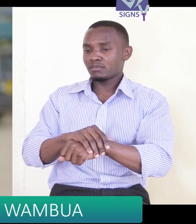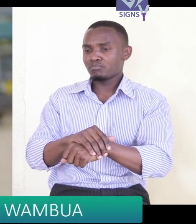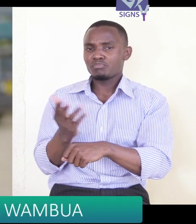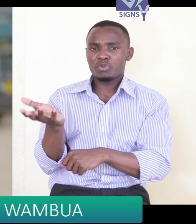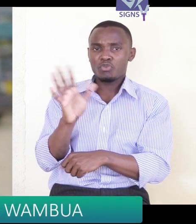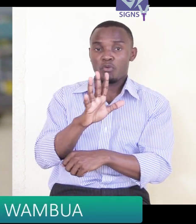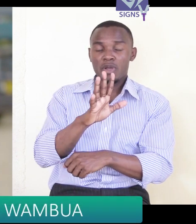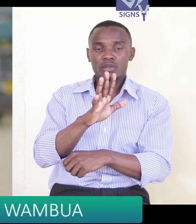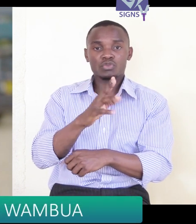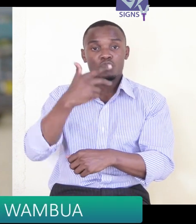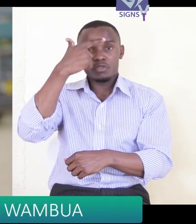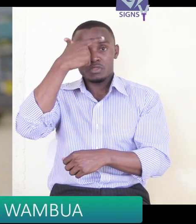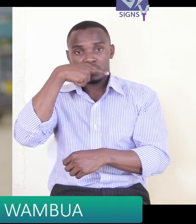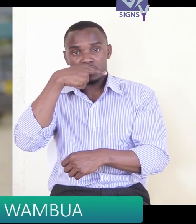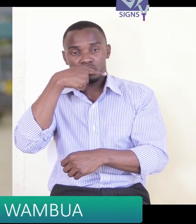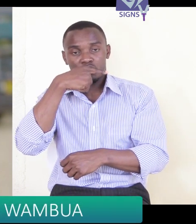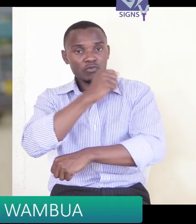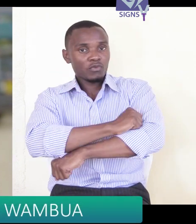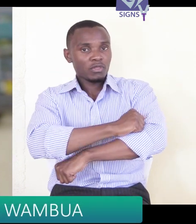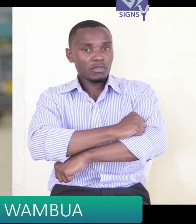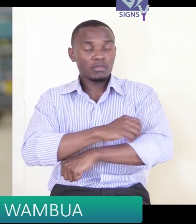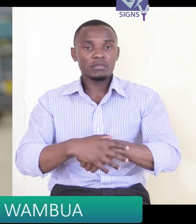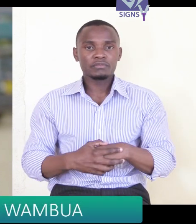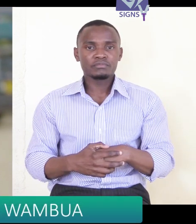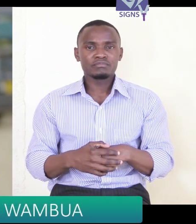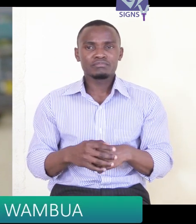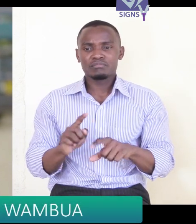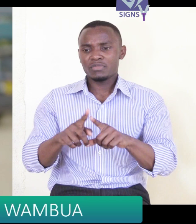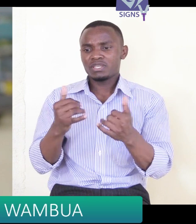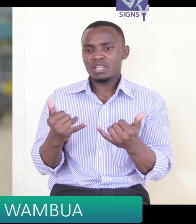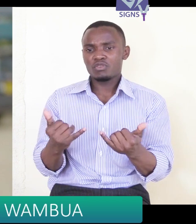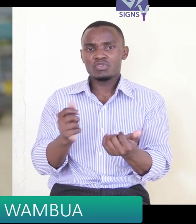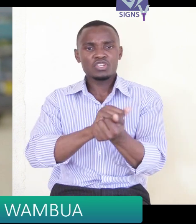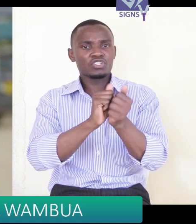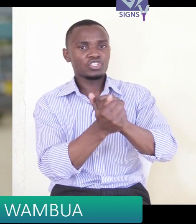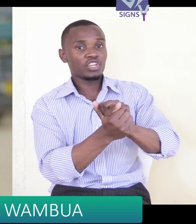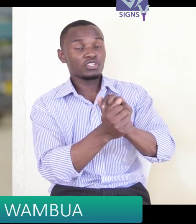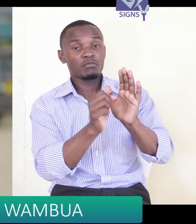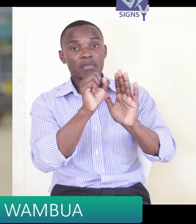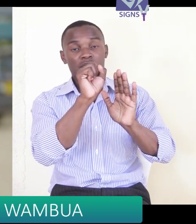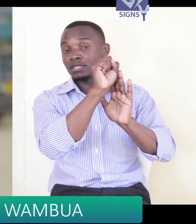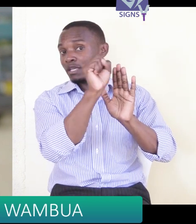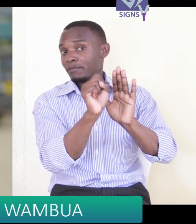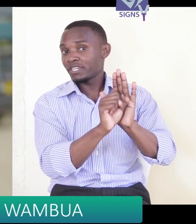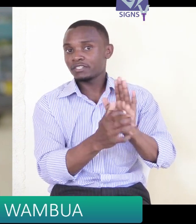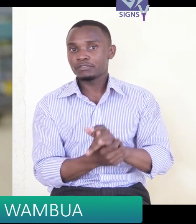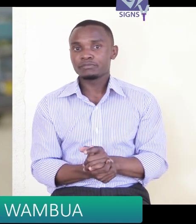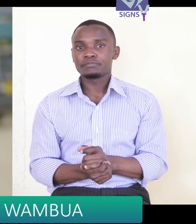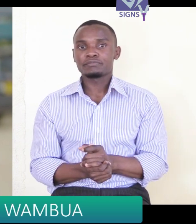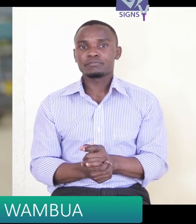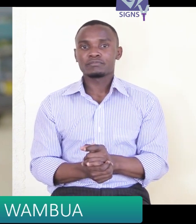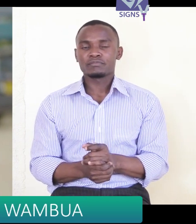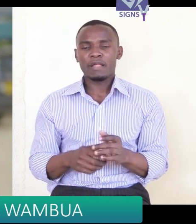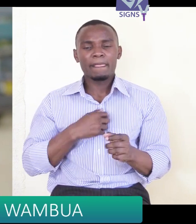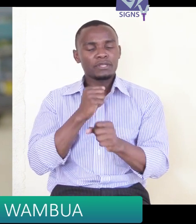Vika High School for the Blind. I started again from Form 3, but now did home science instead of agriculture. And therefore,